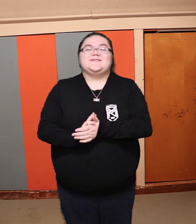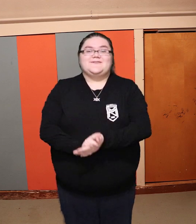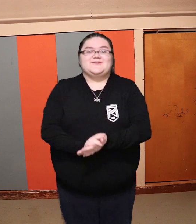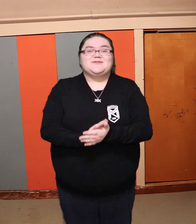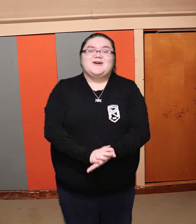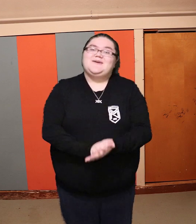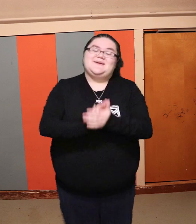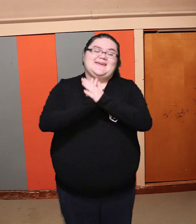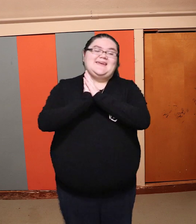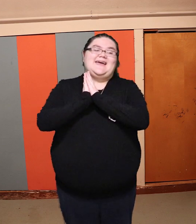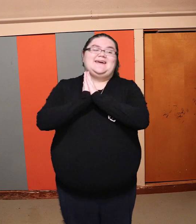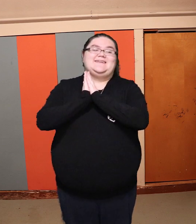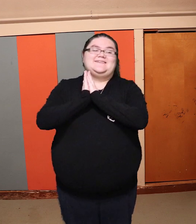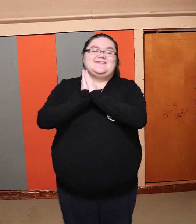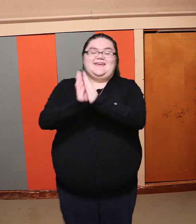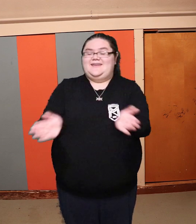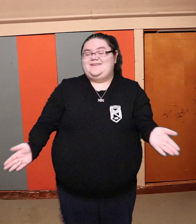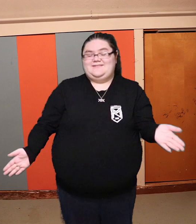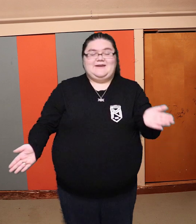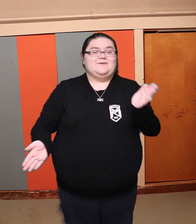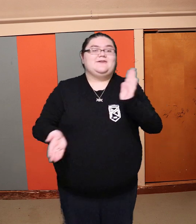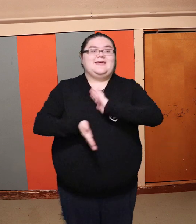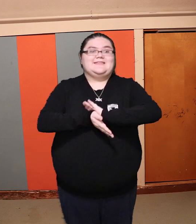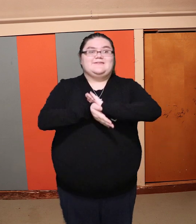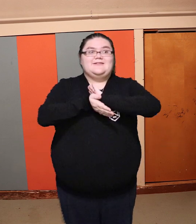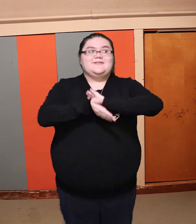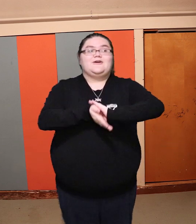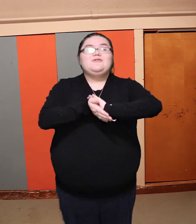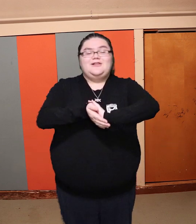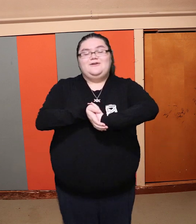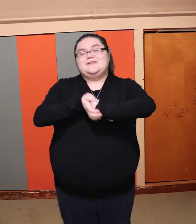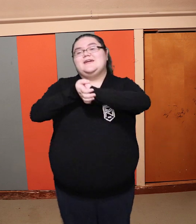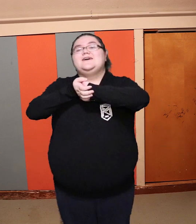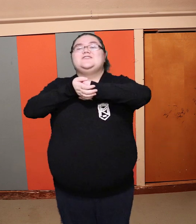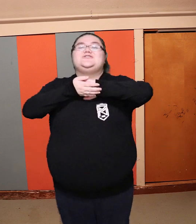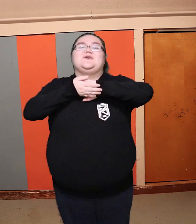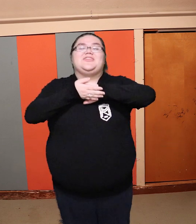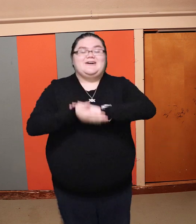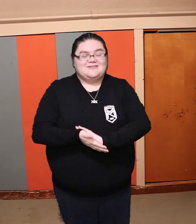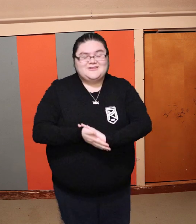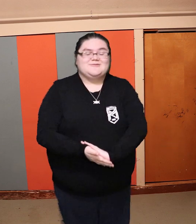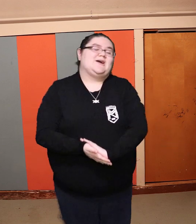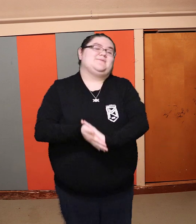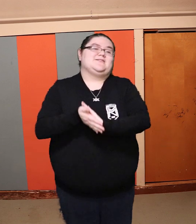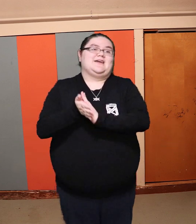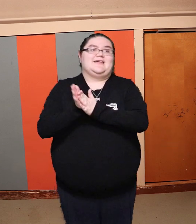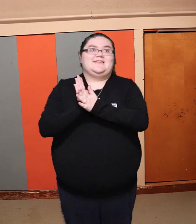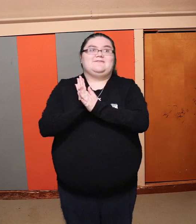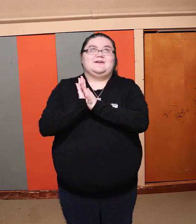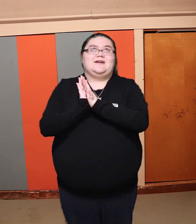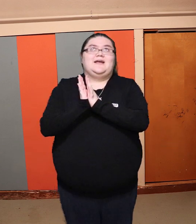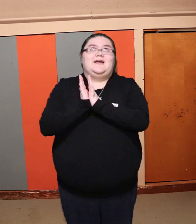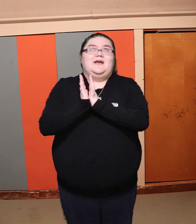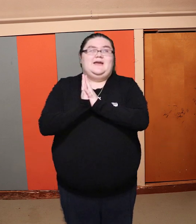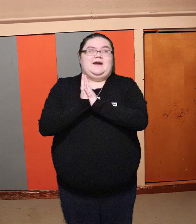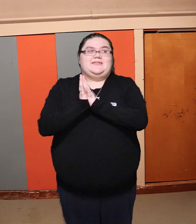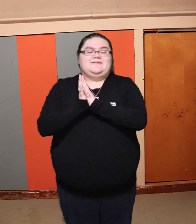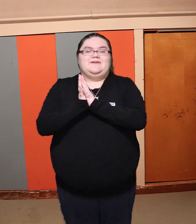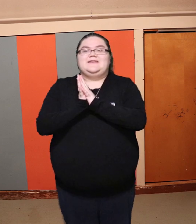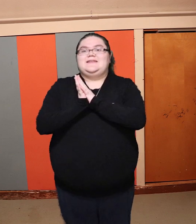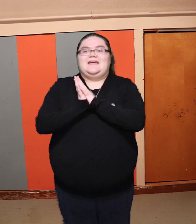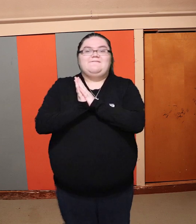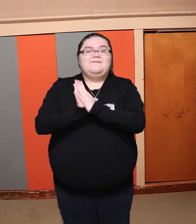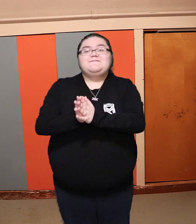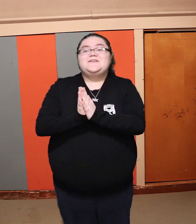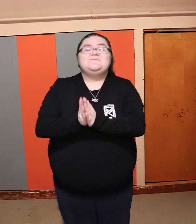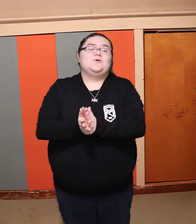you guys so much for subscribing and hitting, like, we were like literally so close to 1,000 subscribers. Like I think we